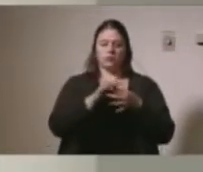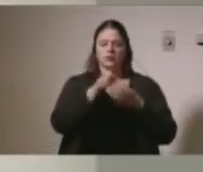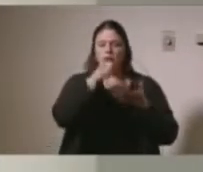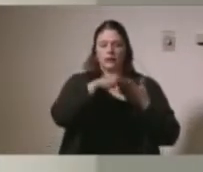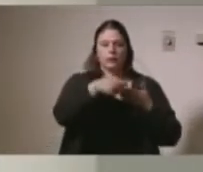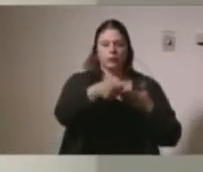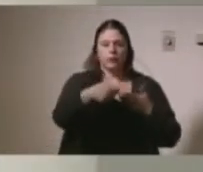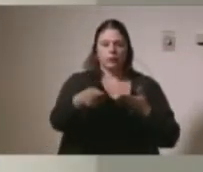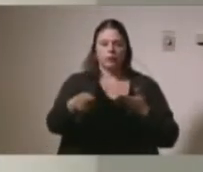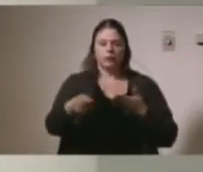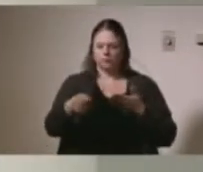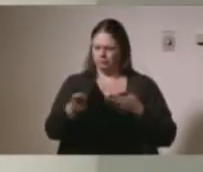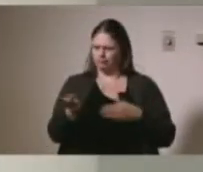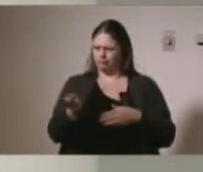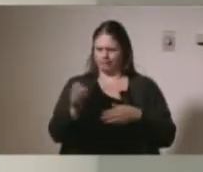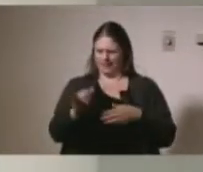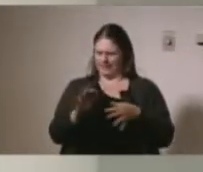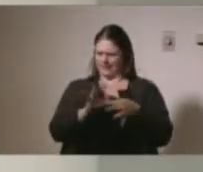link